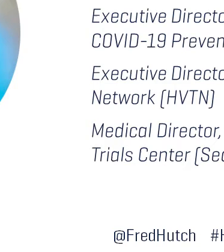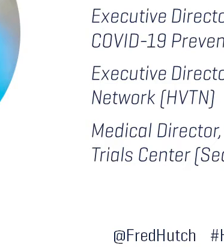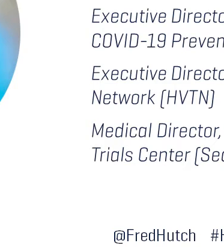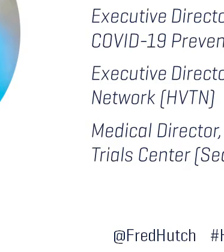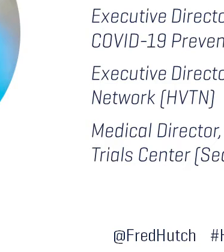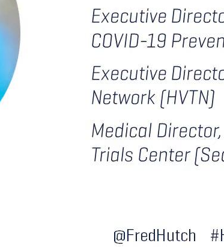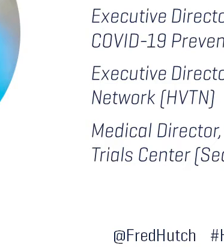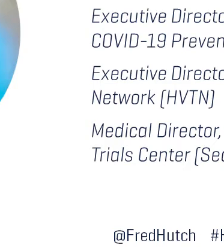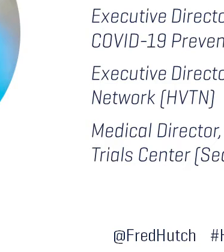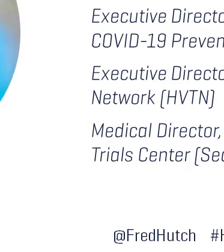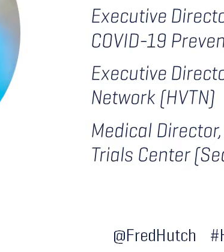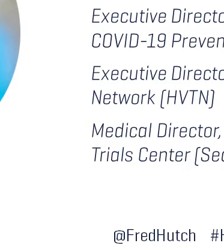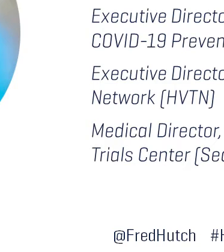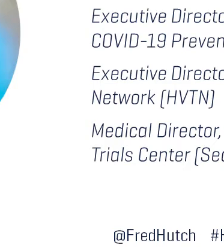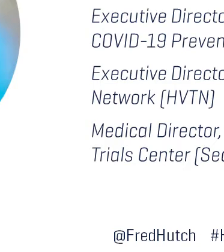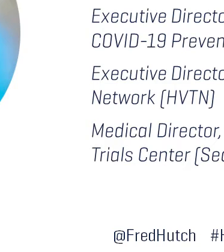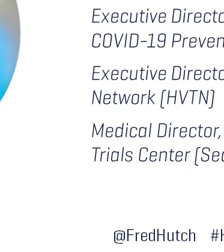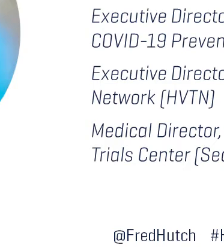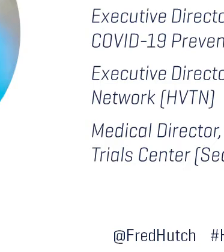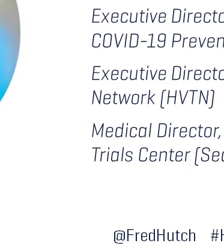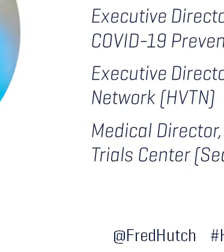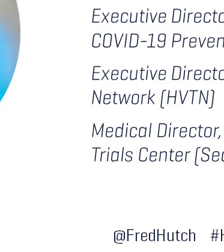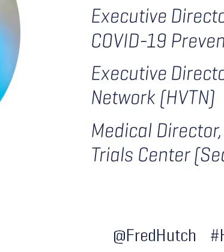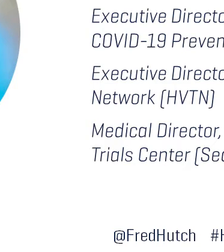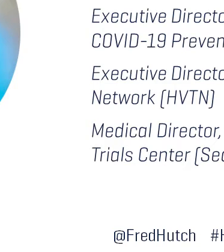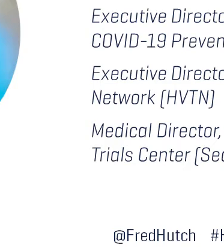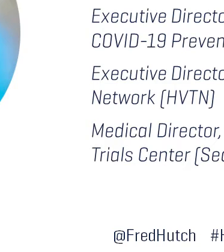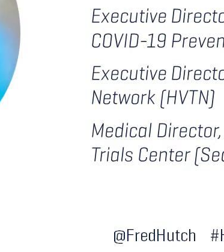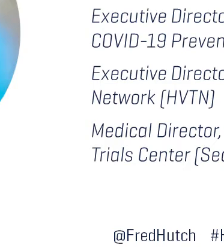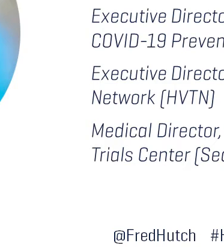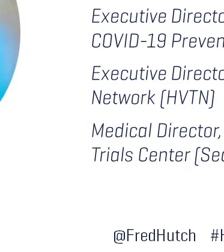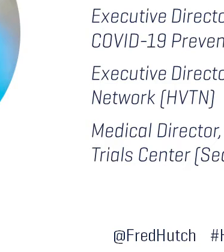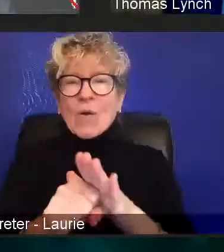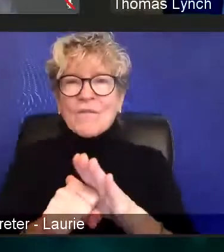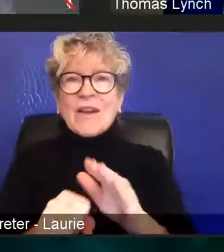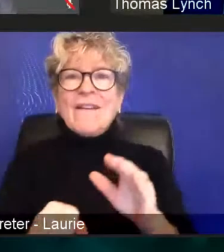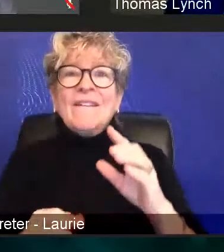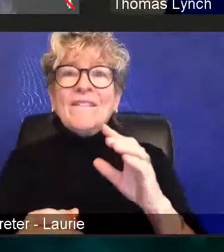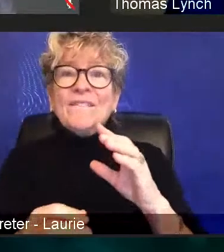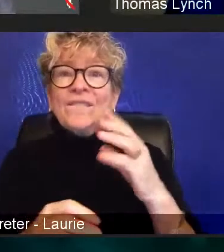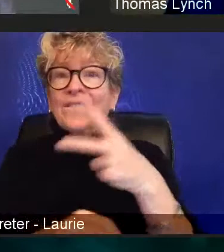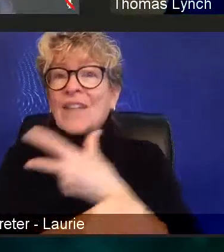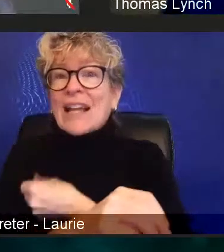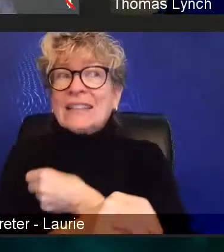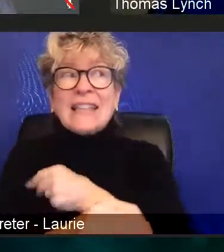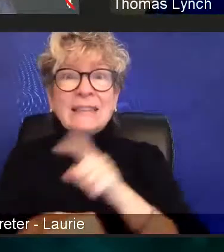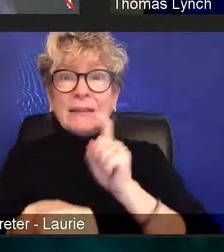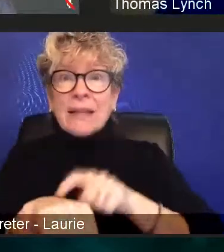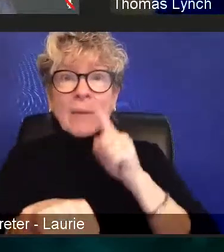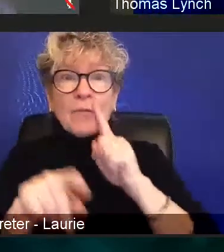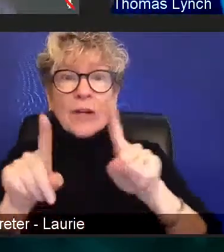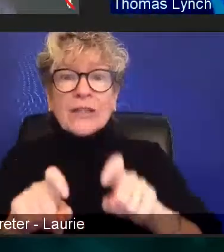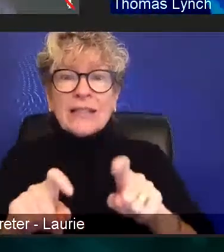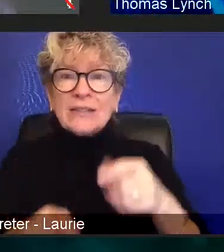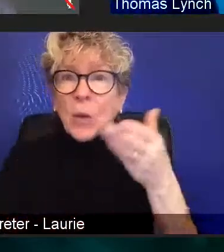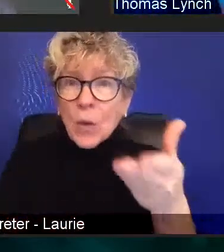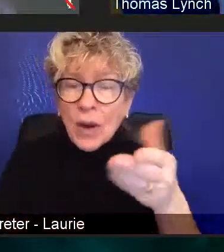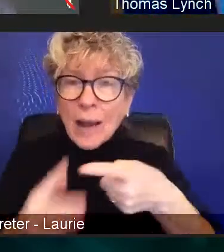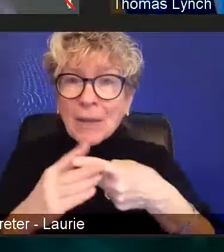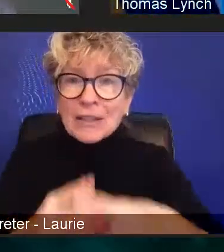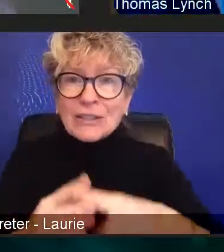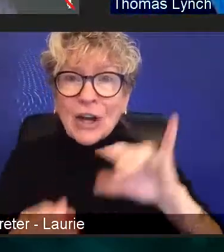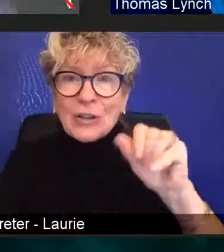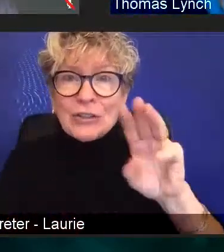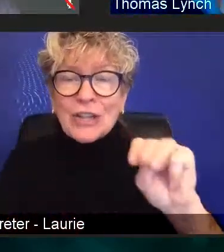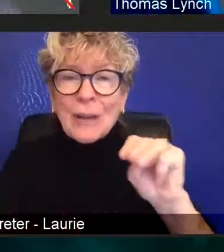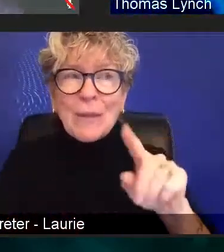be here when COVID vaccines needed to be tested. So I guess I'm going to start off, Jim, by asking you the controversial question